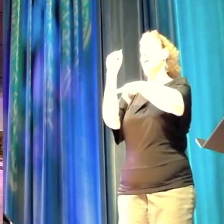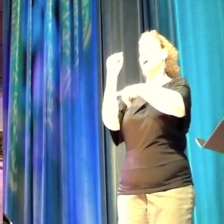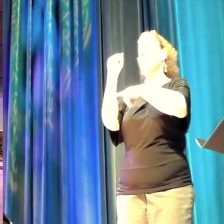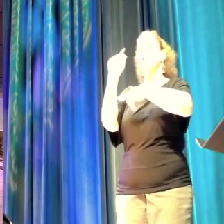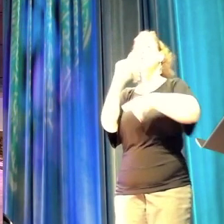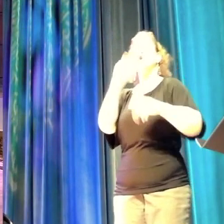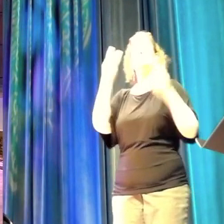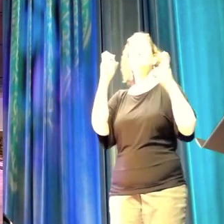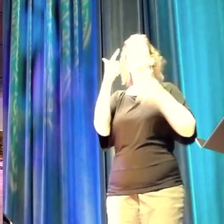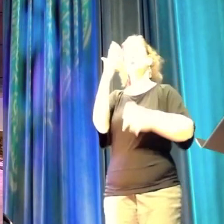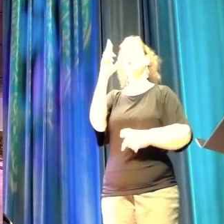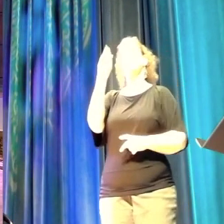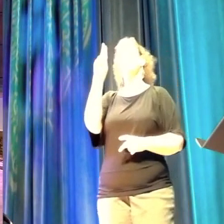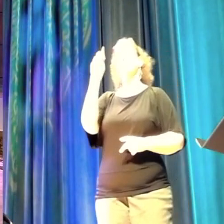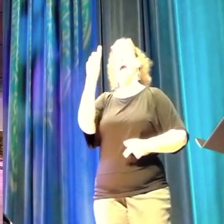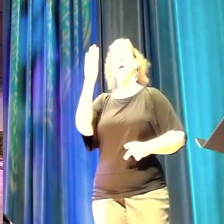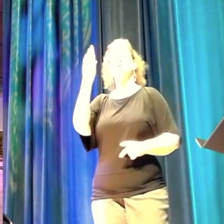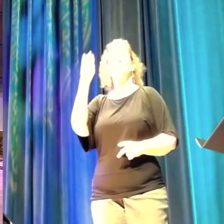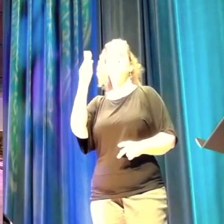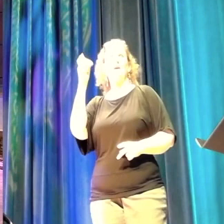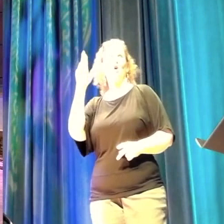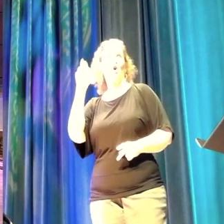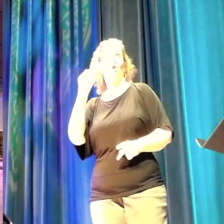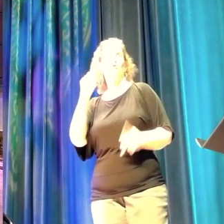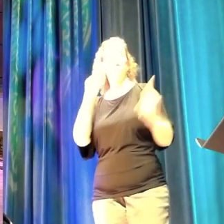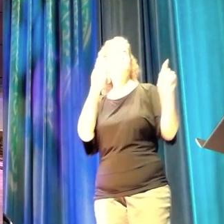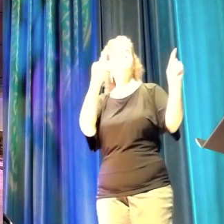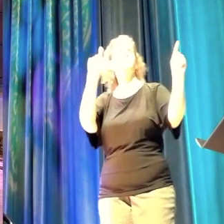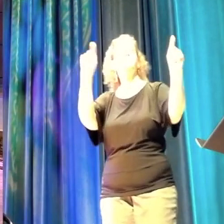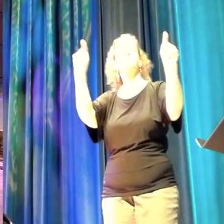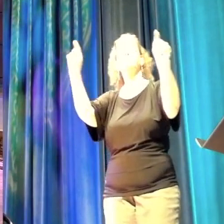own right, going places and doing things